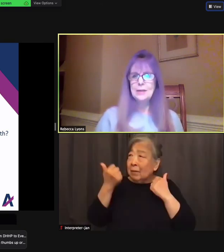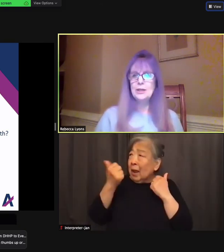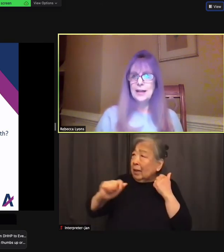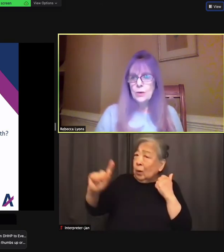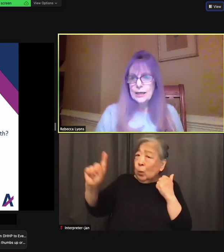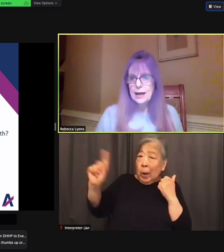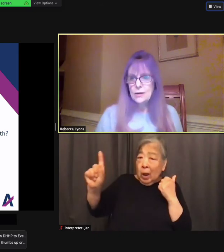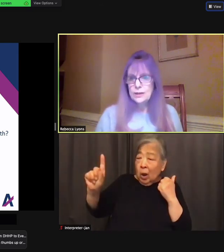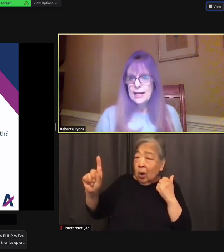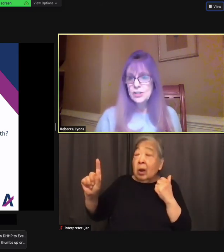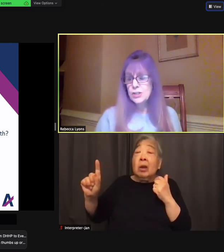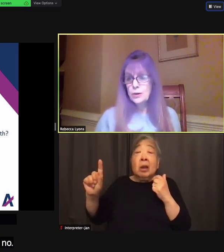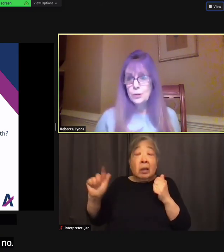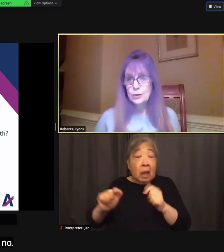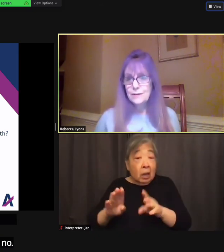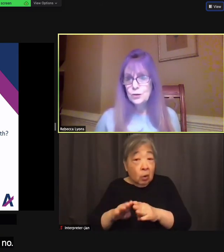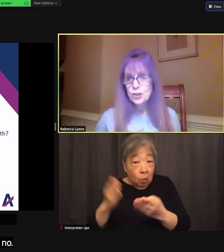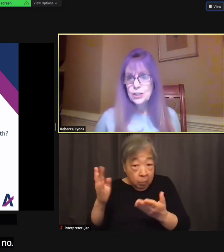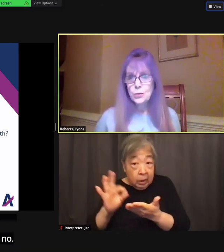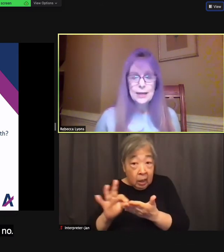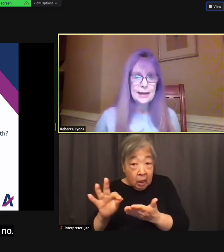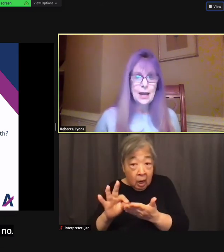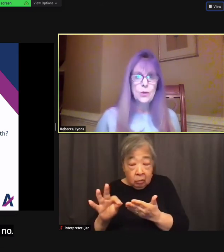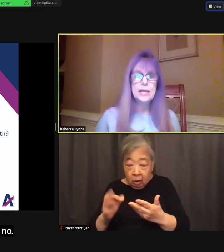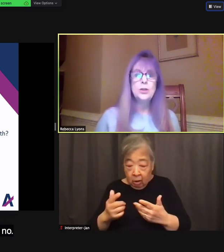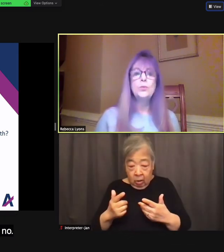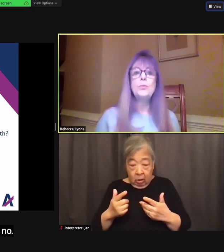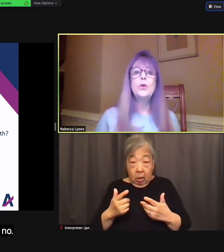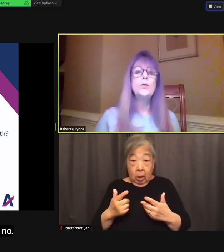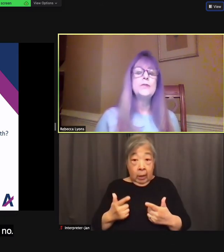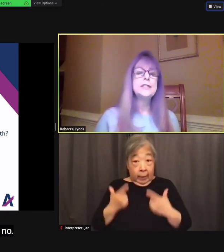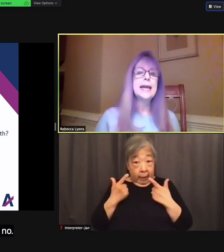an ABLEnow account. And so if you live in Virginia right now